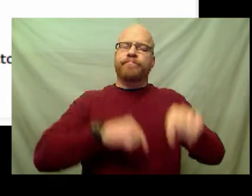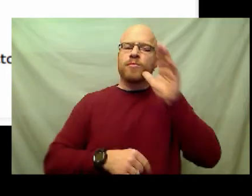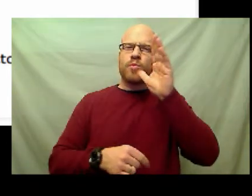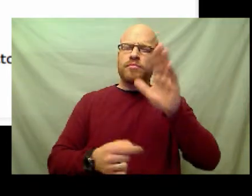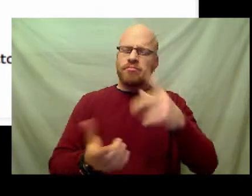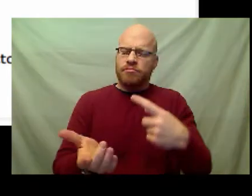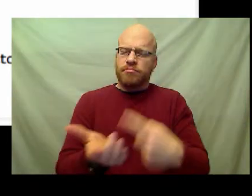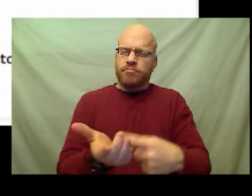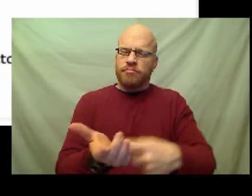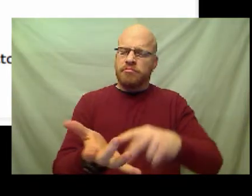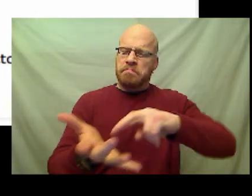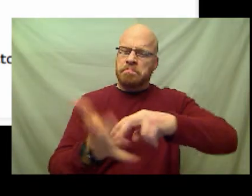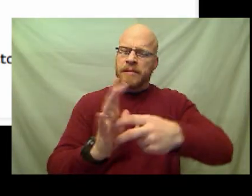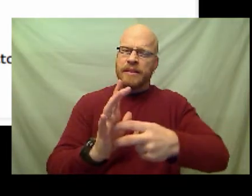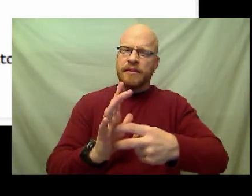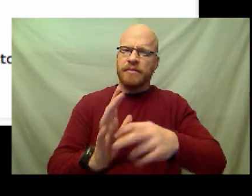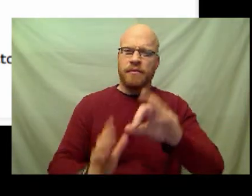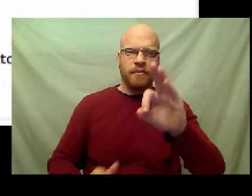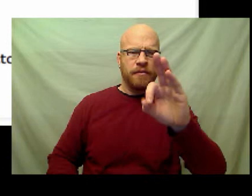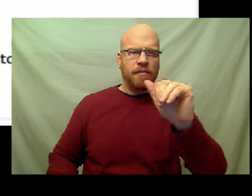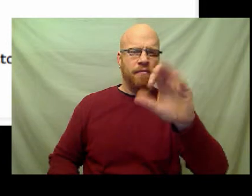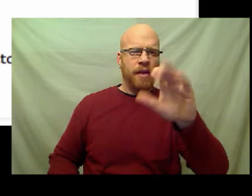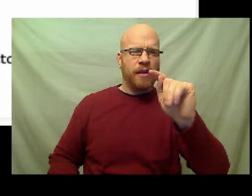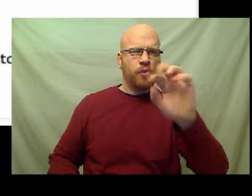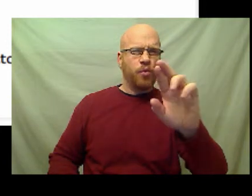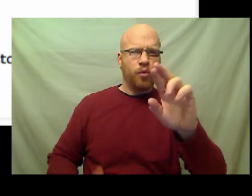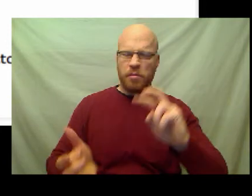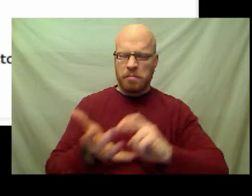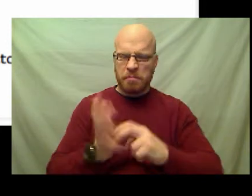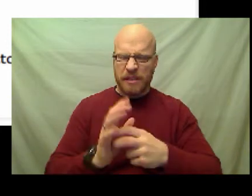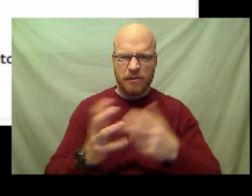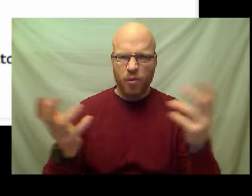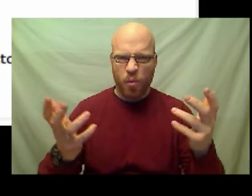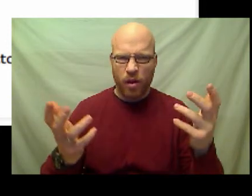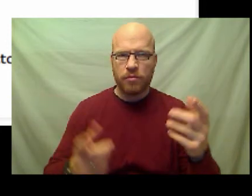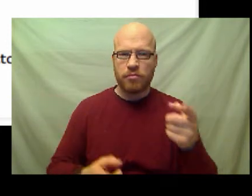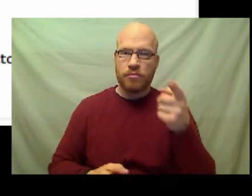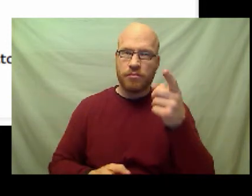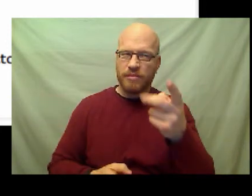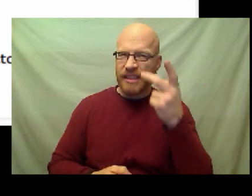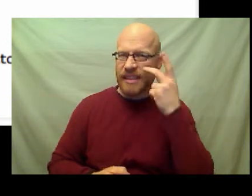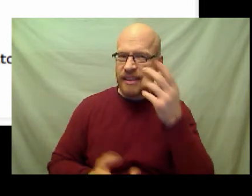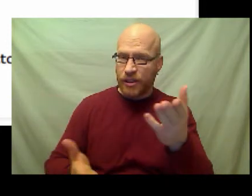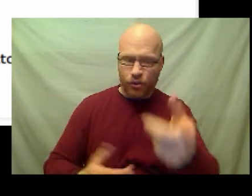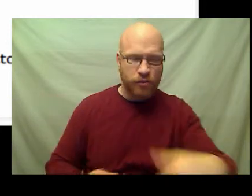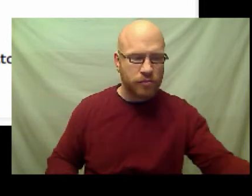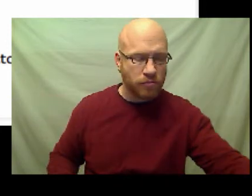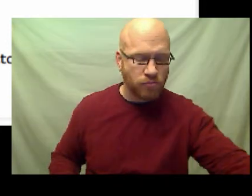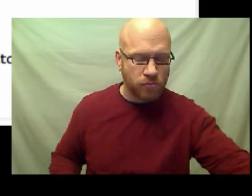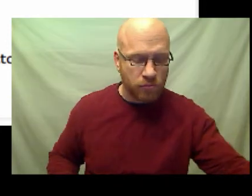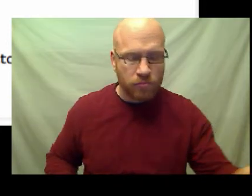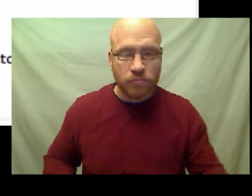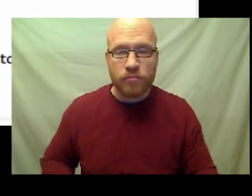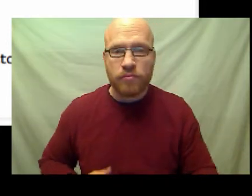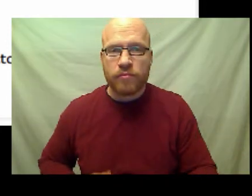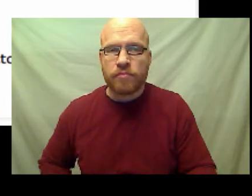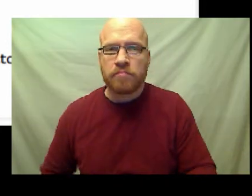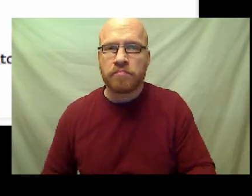let's back up a little bit. First, we're going to talk about what the word factor even means. Watch here.